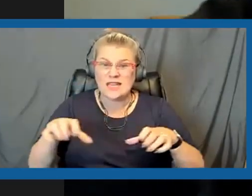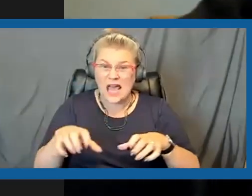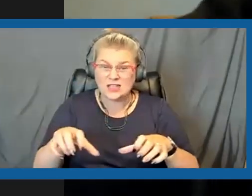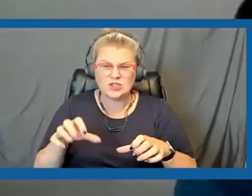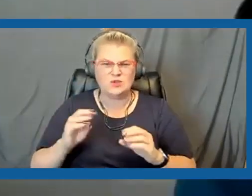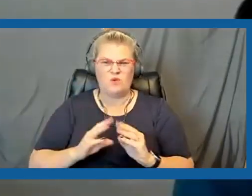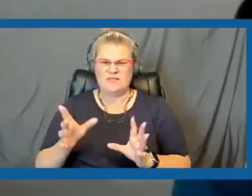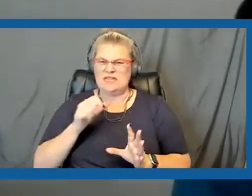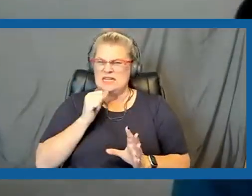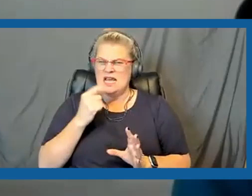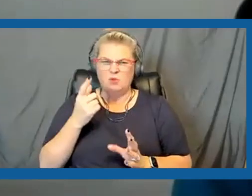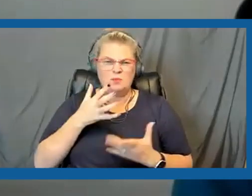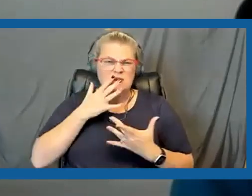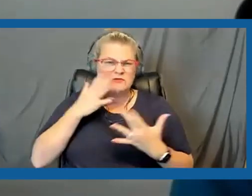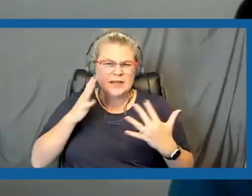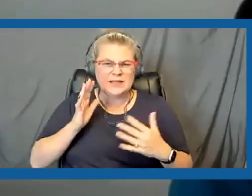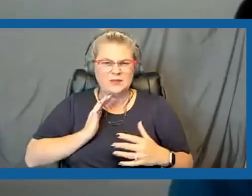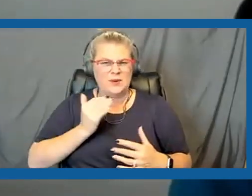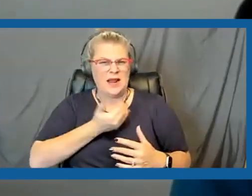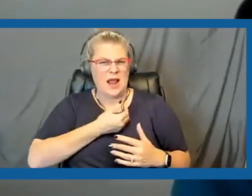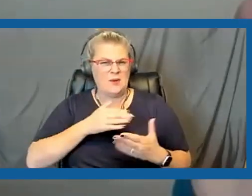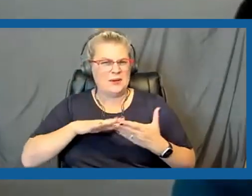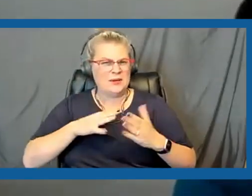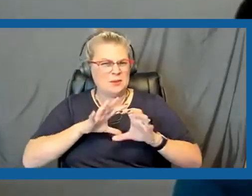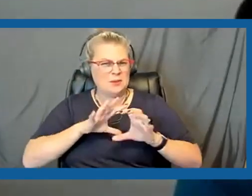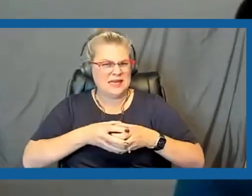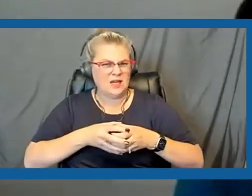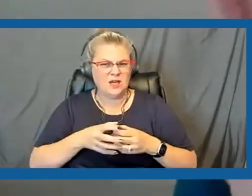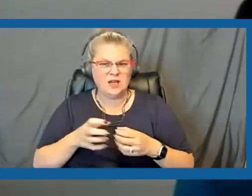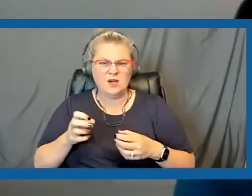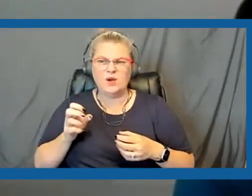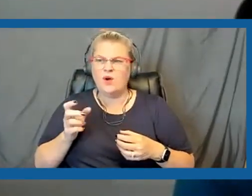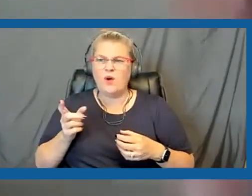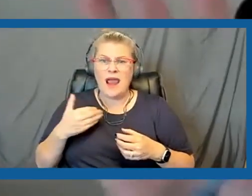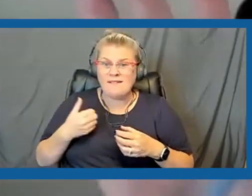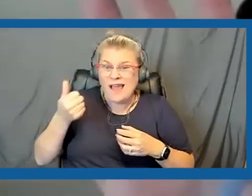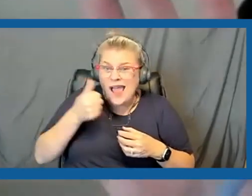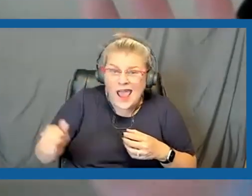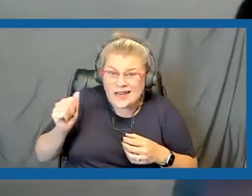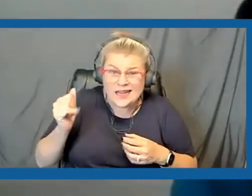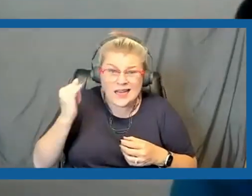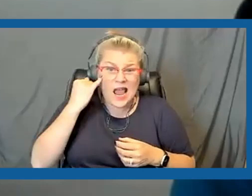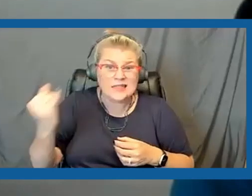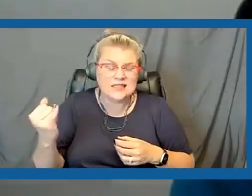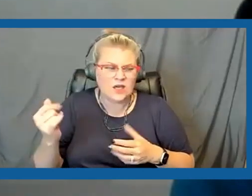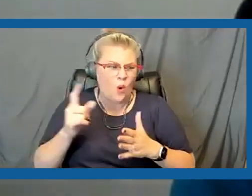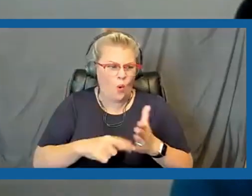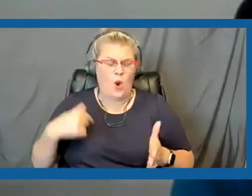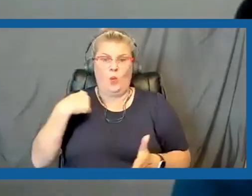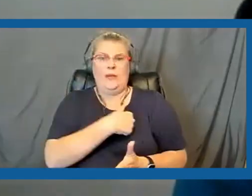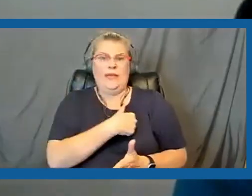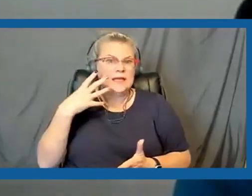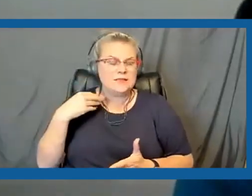that was going to be friendly towards our communities, or even have one idea of what we're experiencing right